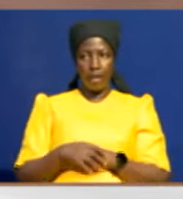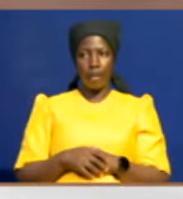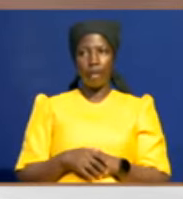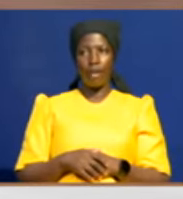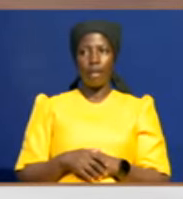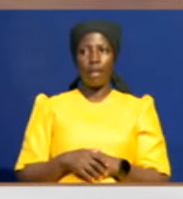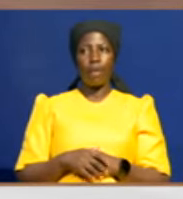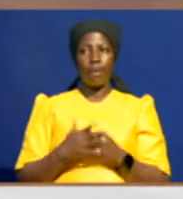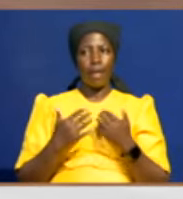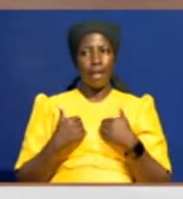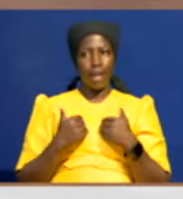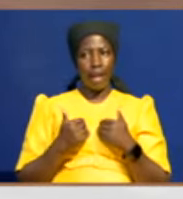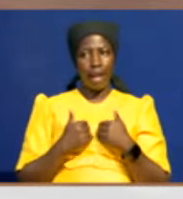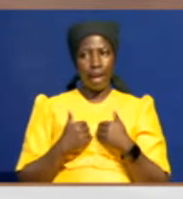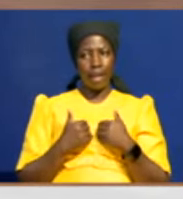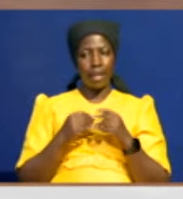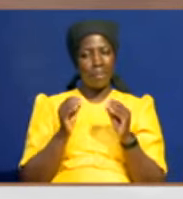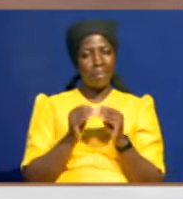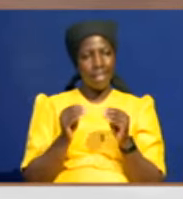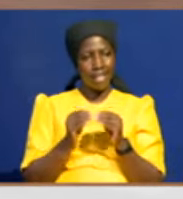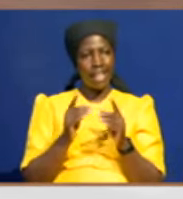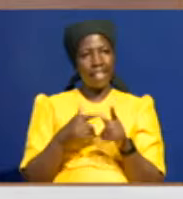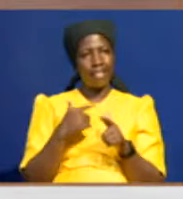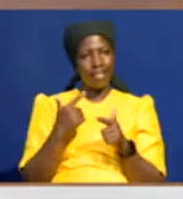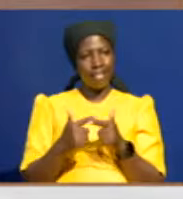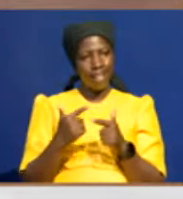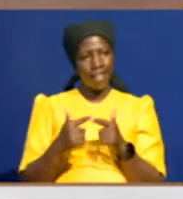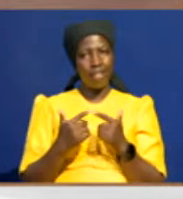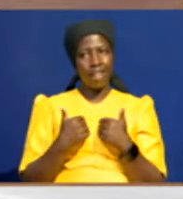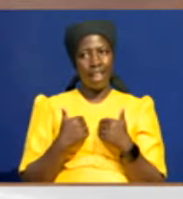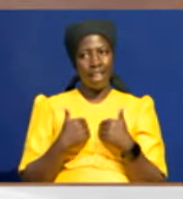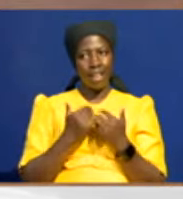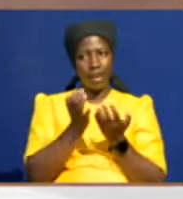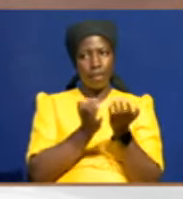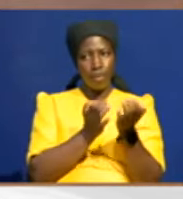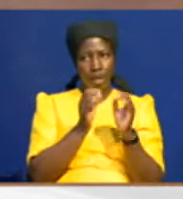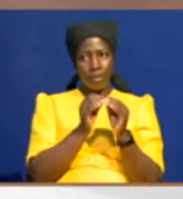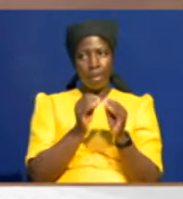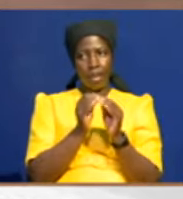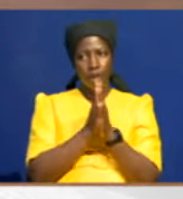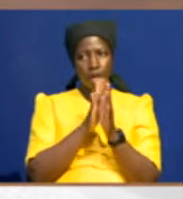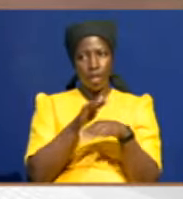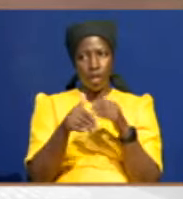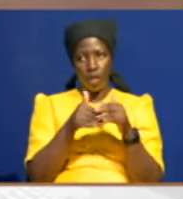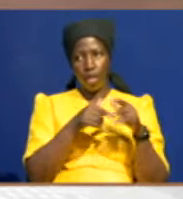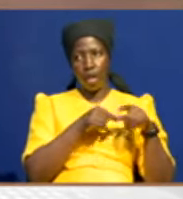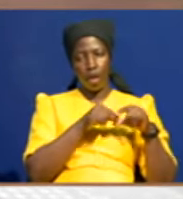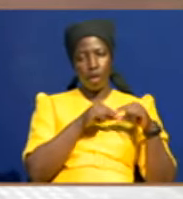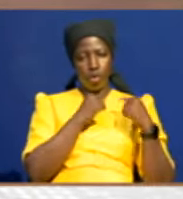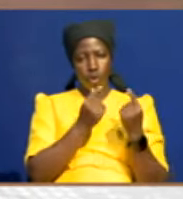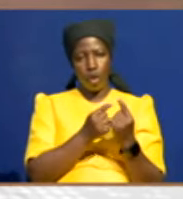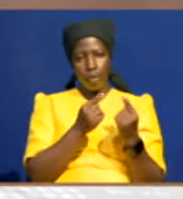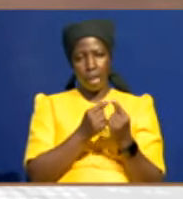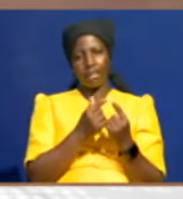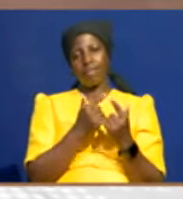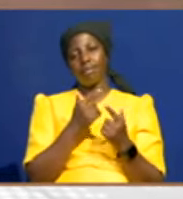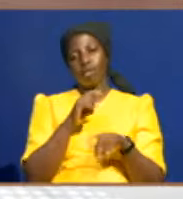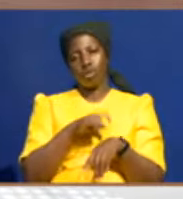We had the tete-a-tete meeting, and then we had a bilateral meeting with our delegations. During those meetings, we discussed our